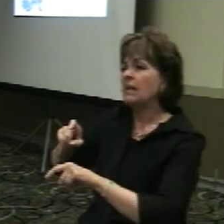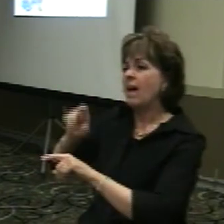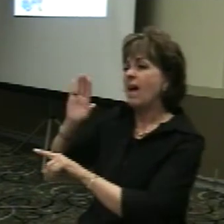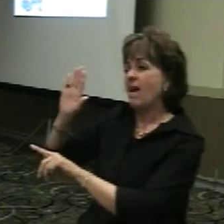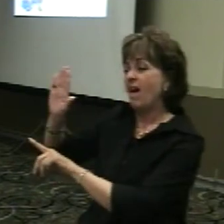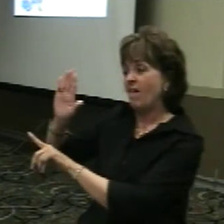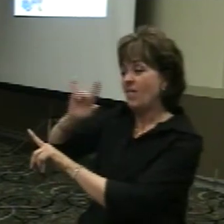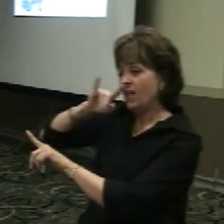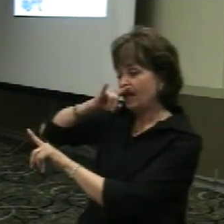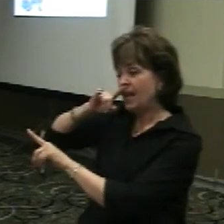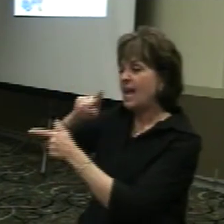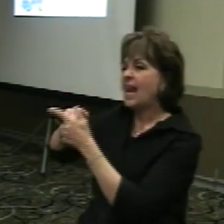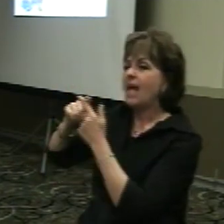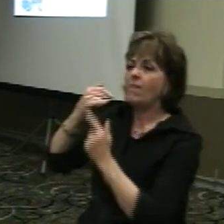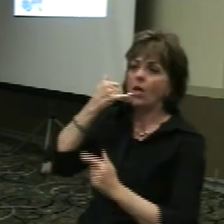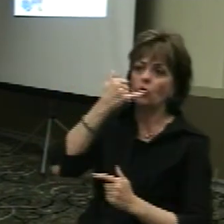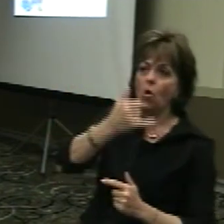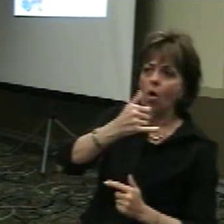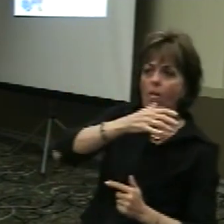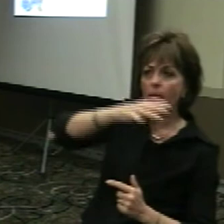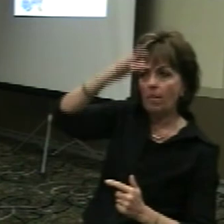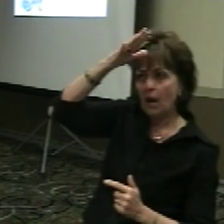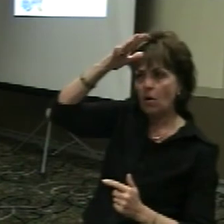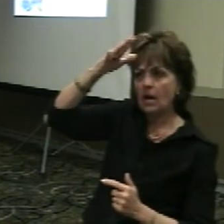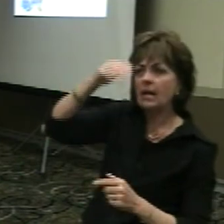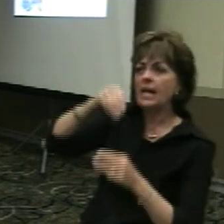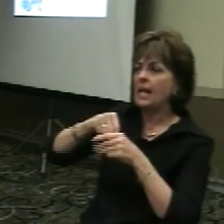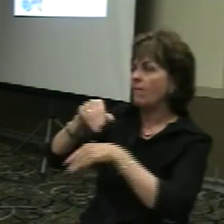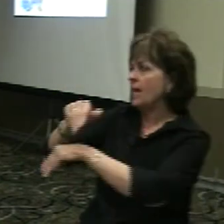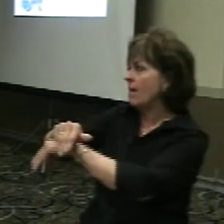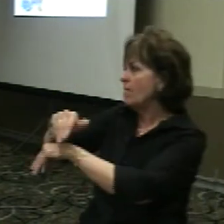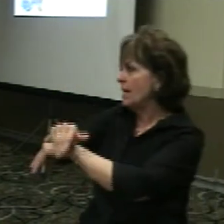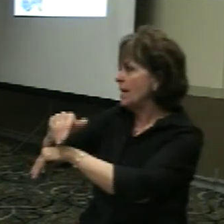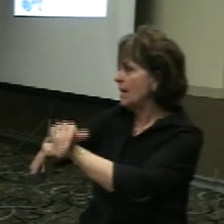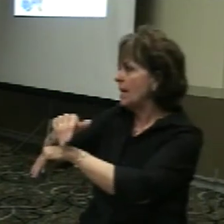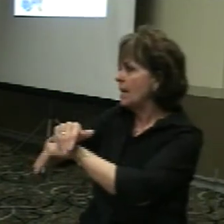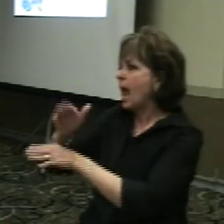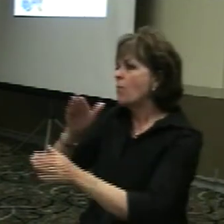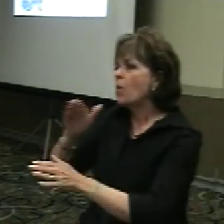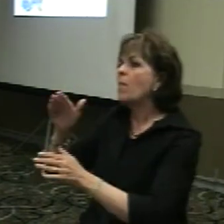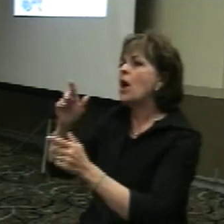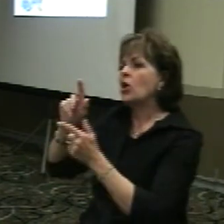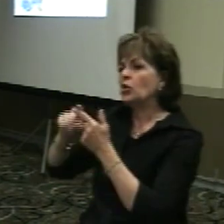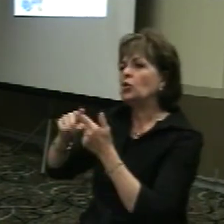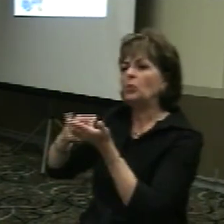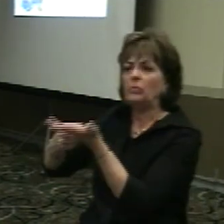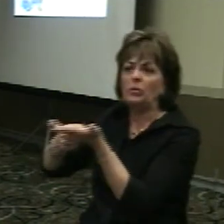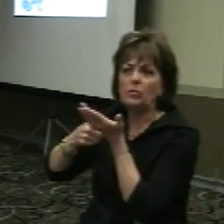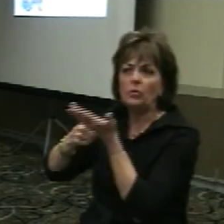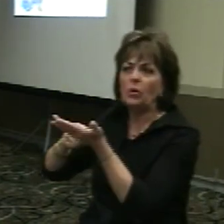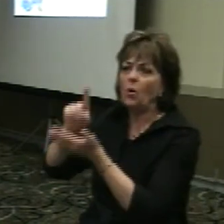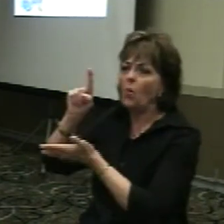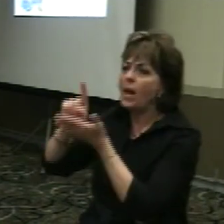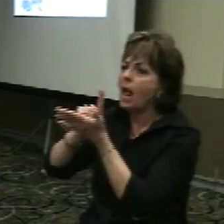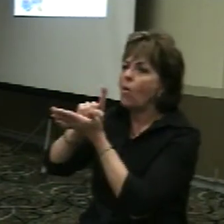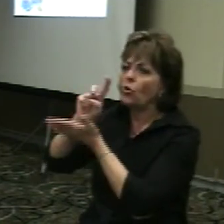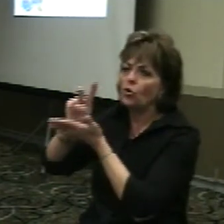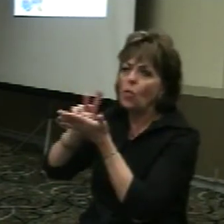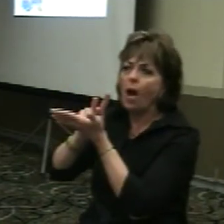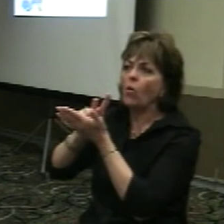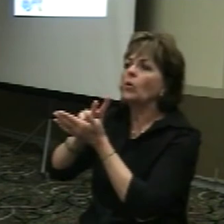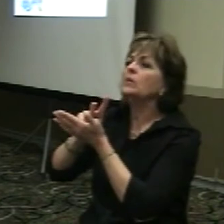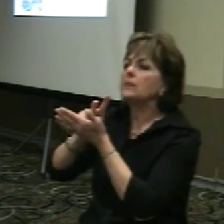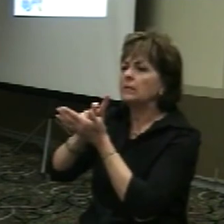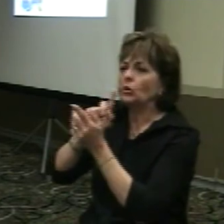kid, and then I'd call the parent in the evening and be prepared to spend 1 to 2 hours on the phone with the